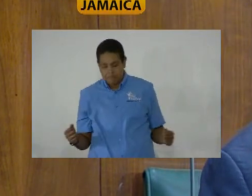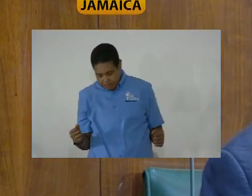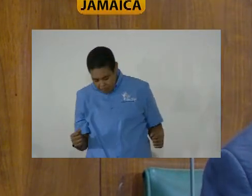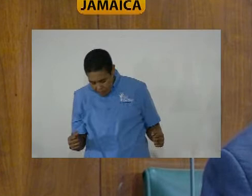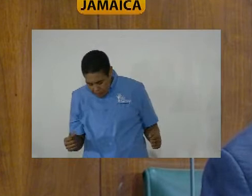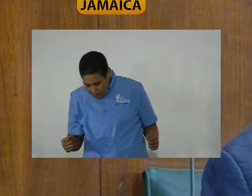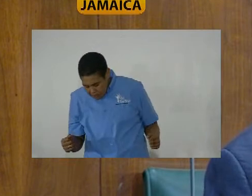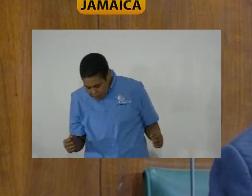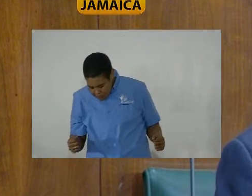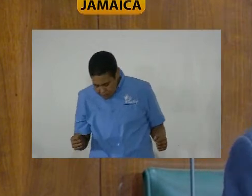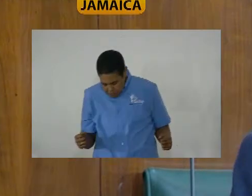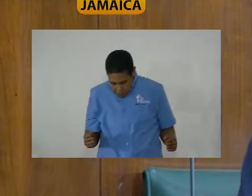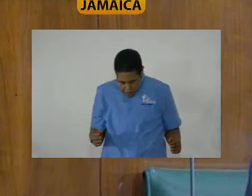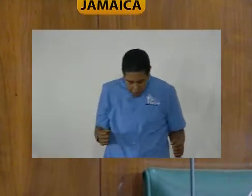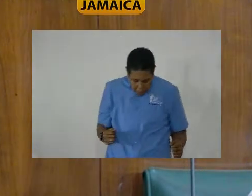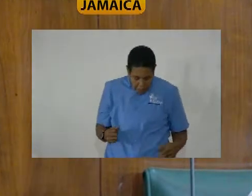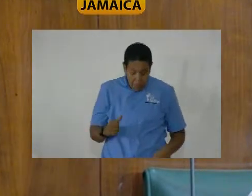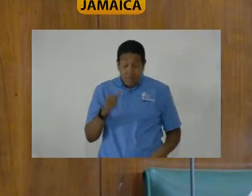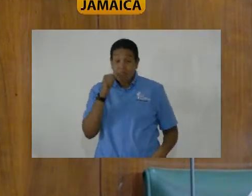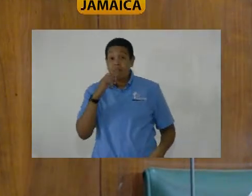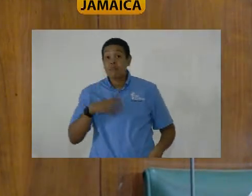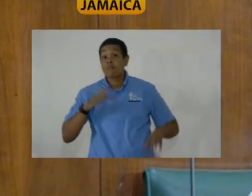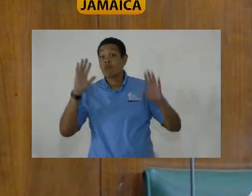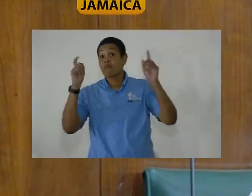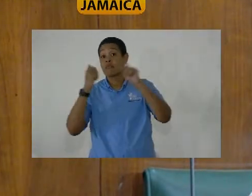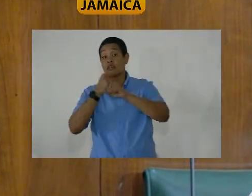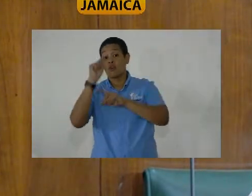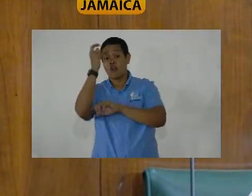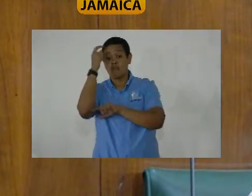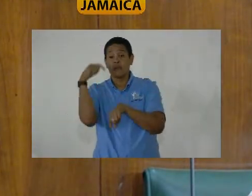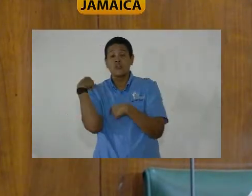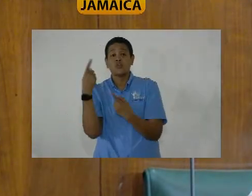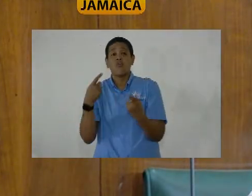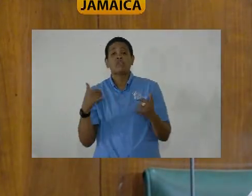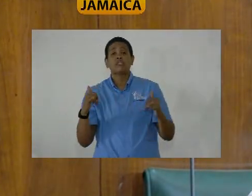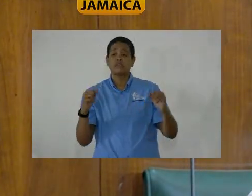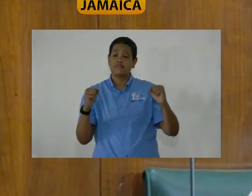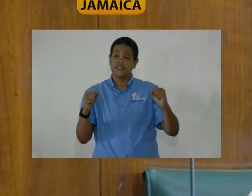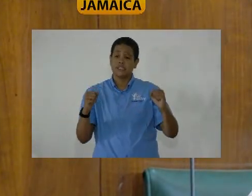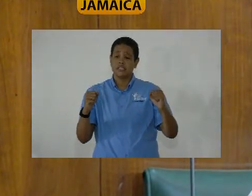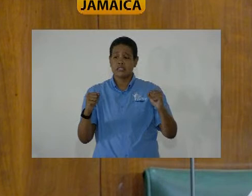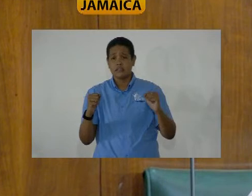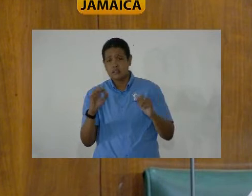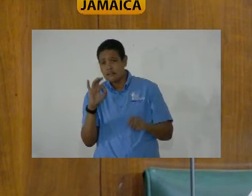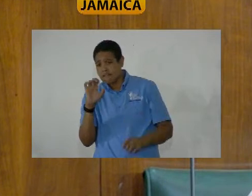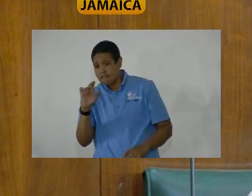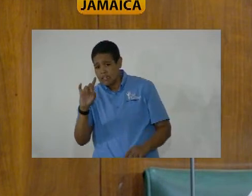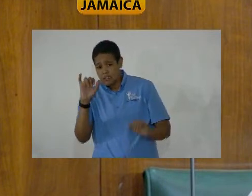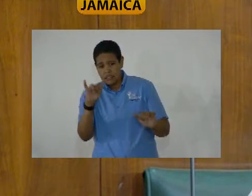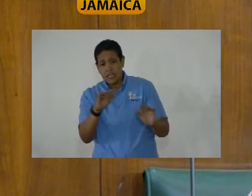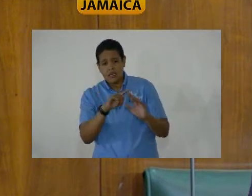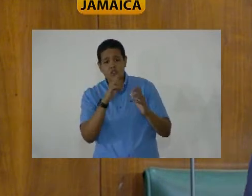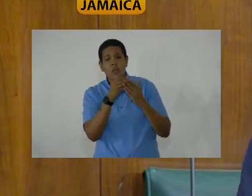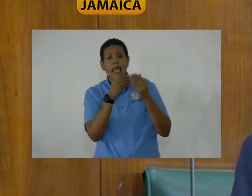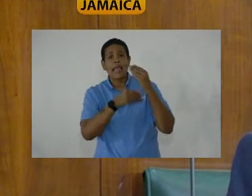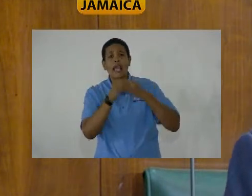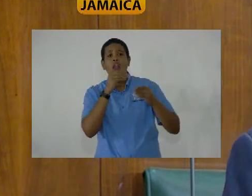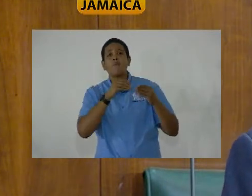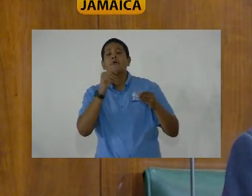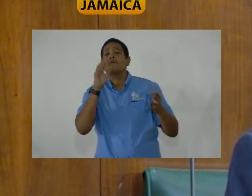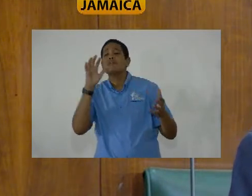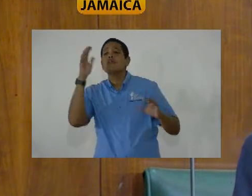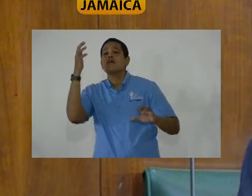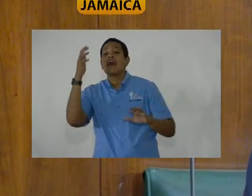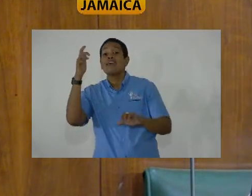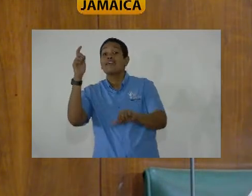Madam Speaker, the government has so far remained fixed to economic orthodoxy at